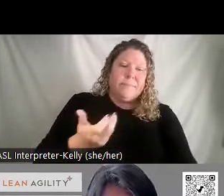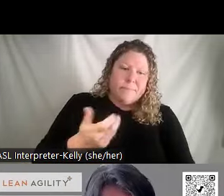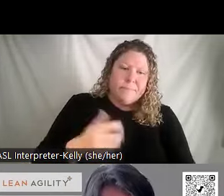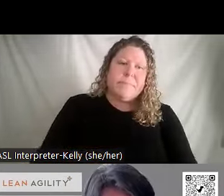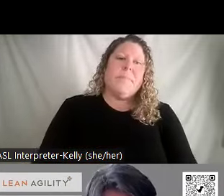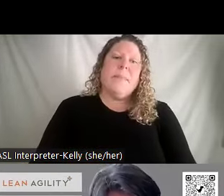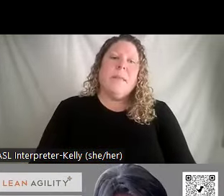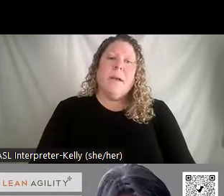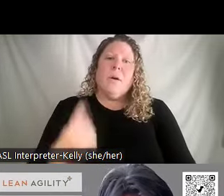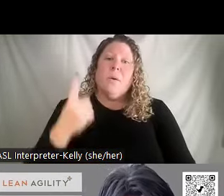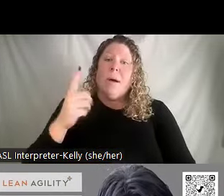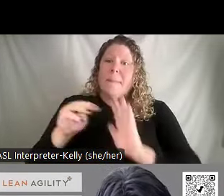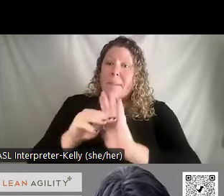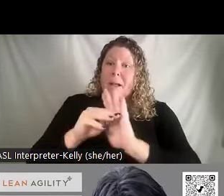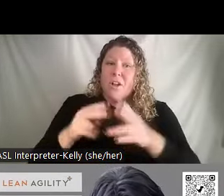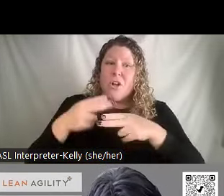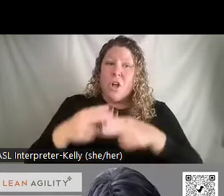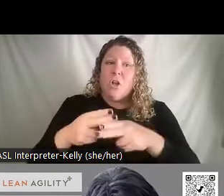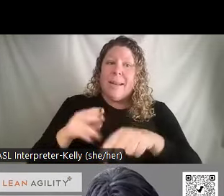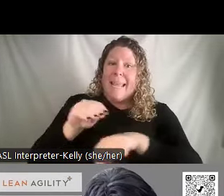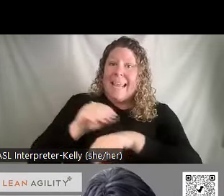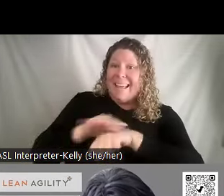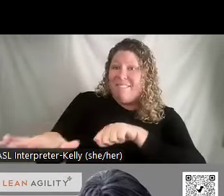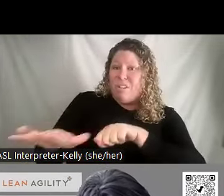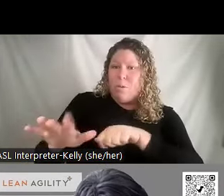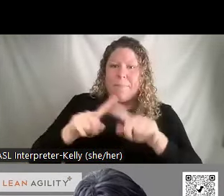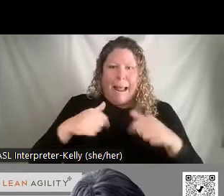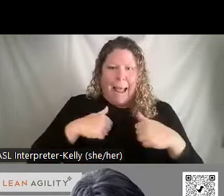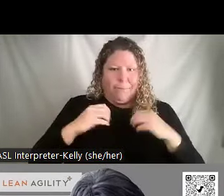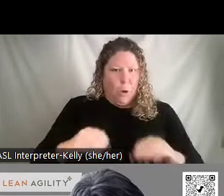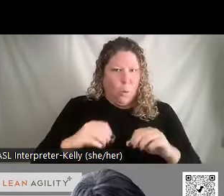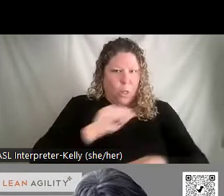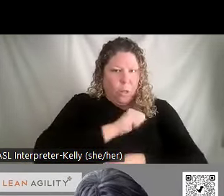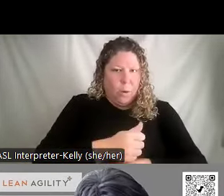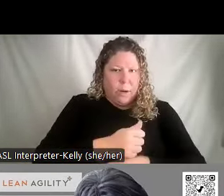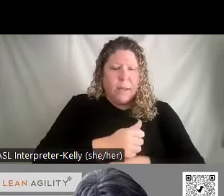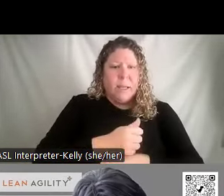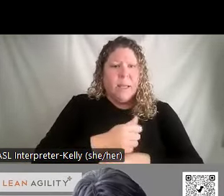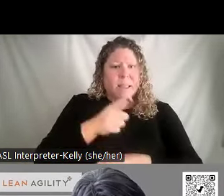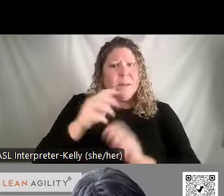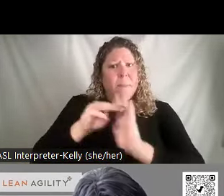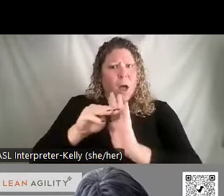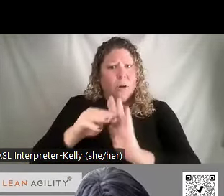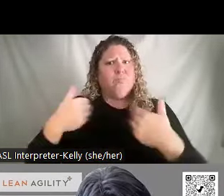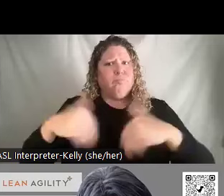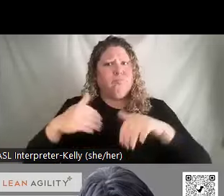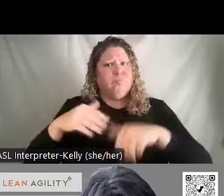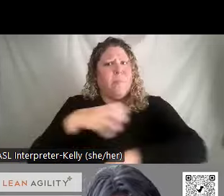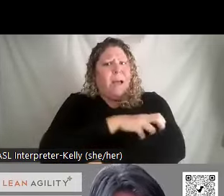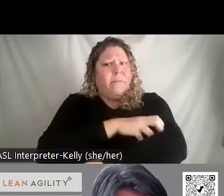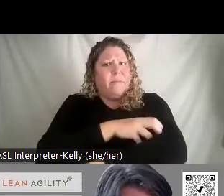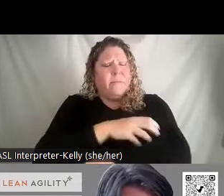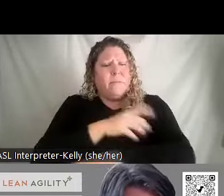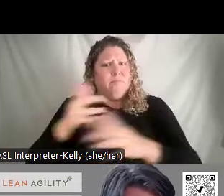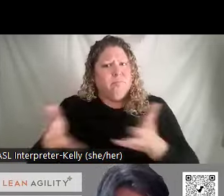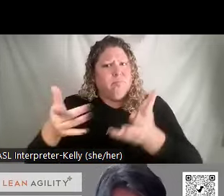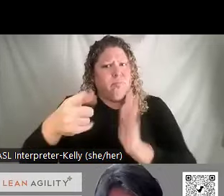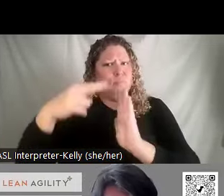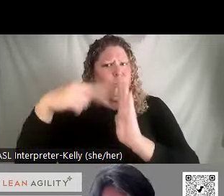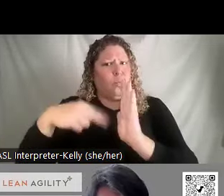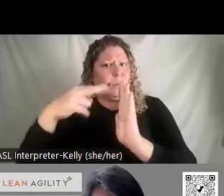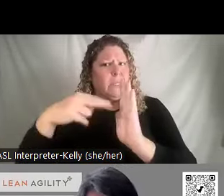model called the influence without authority model, and it's really, really powerful. I'd really encourage you to take a look at it.